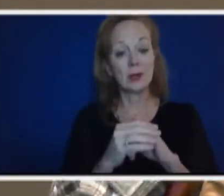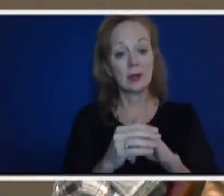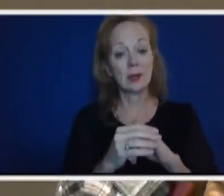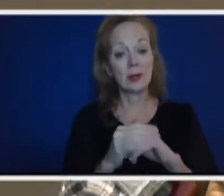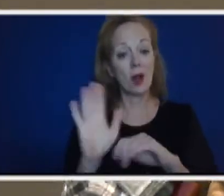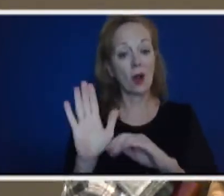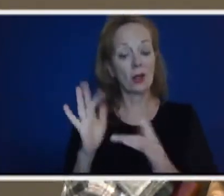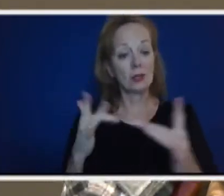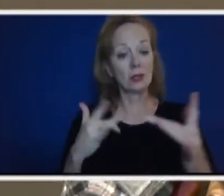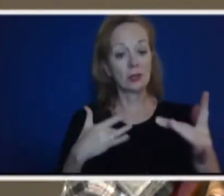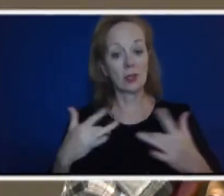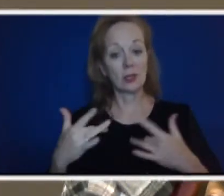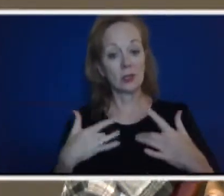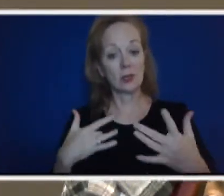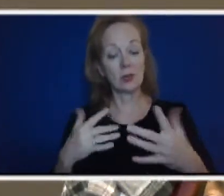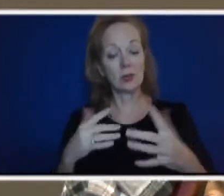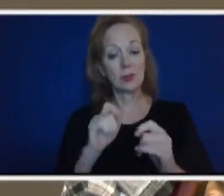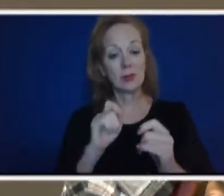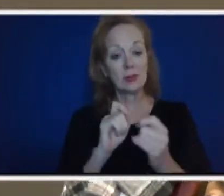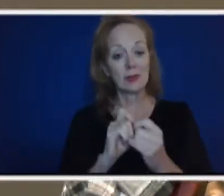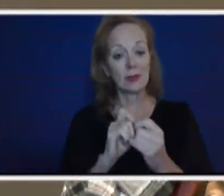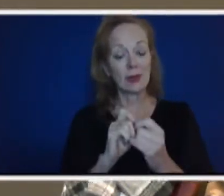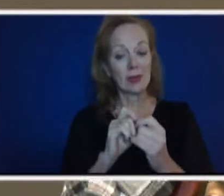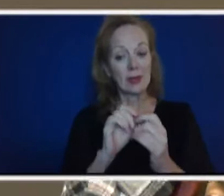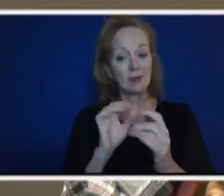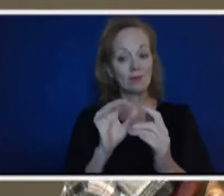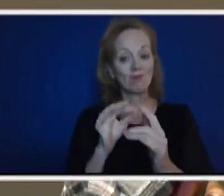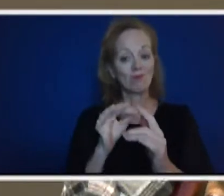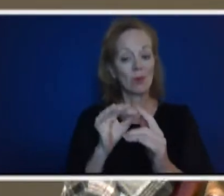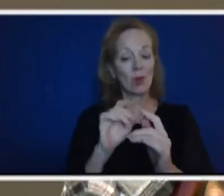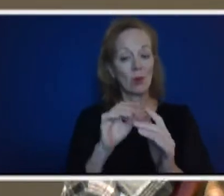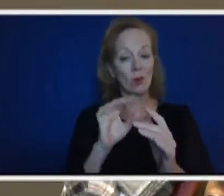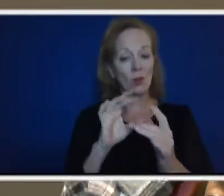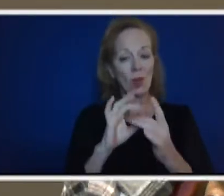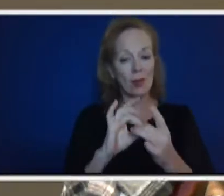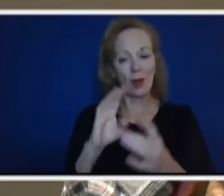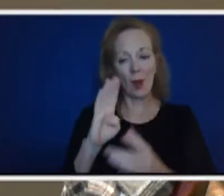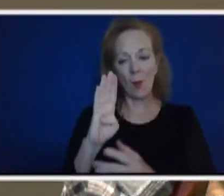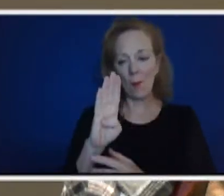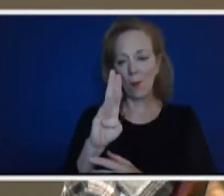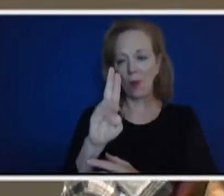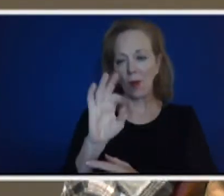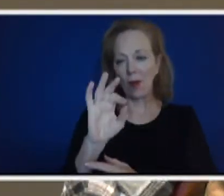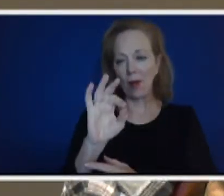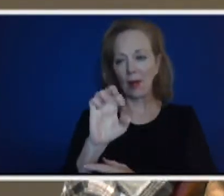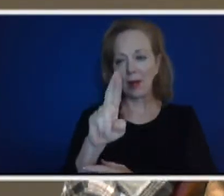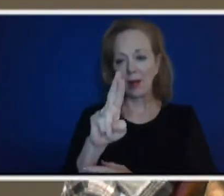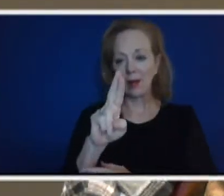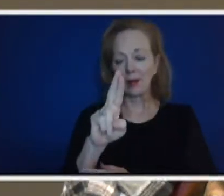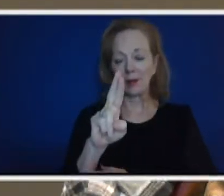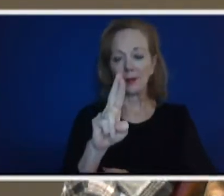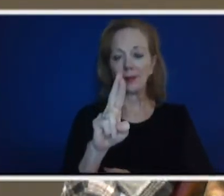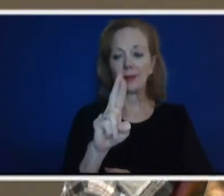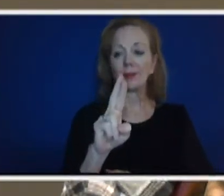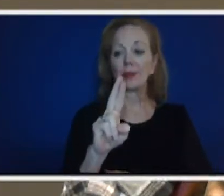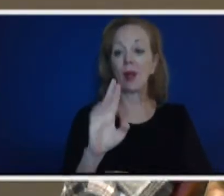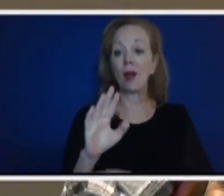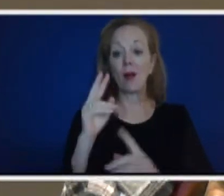concern was specifically around the buffer, and then also how her view